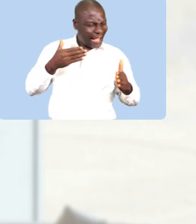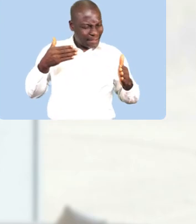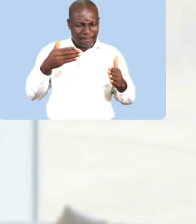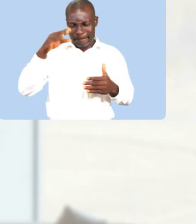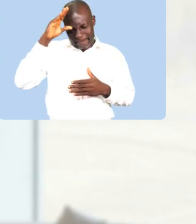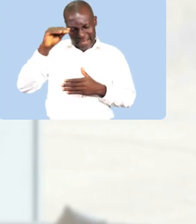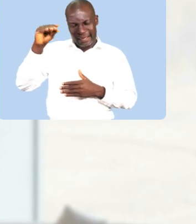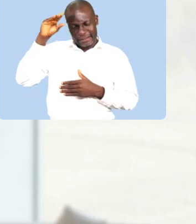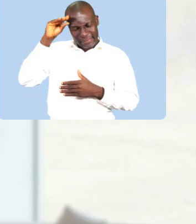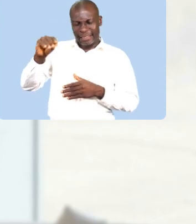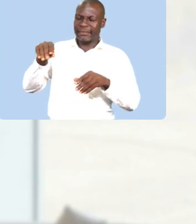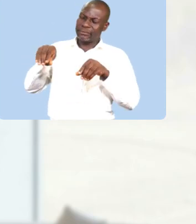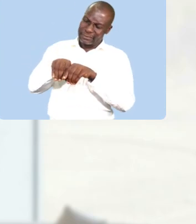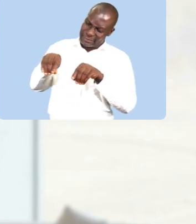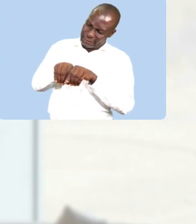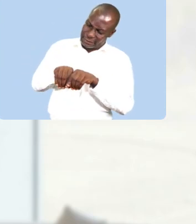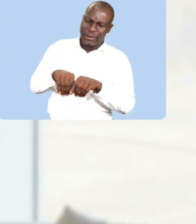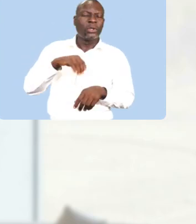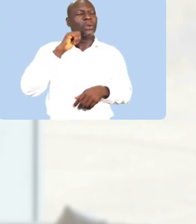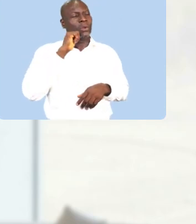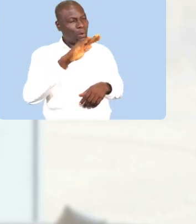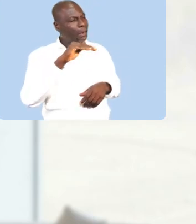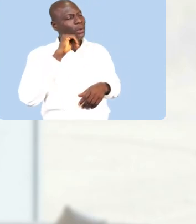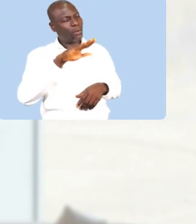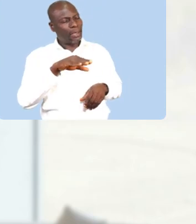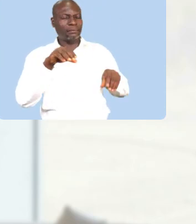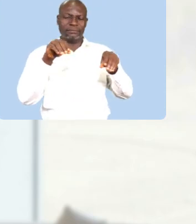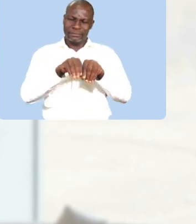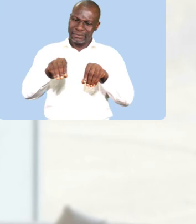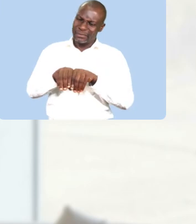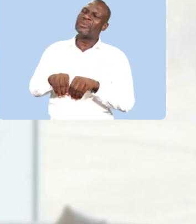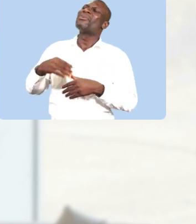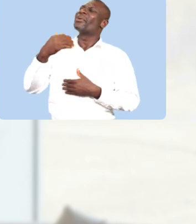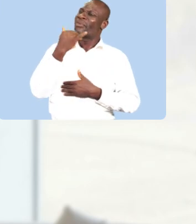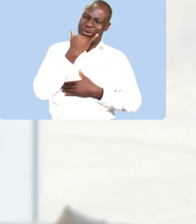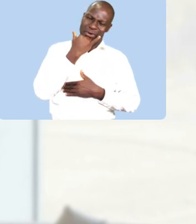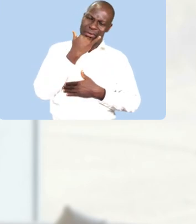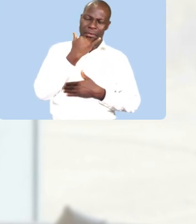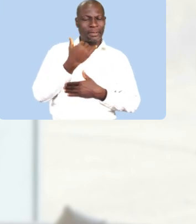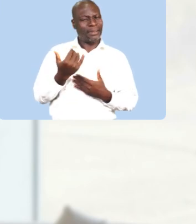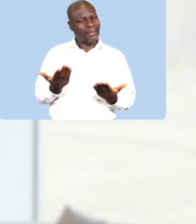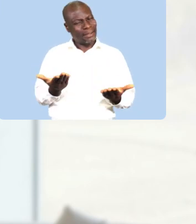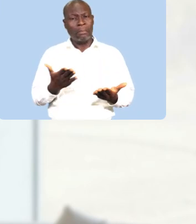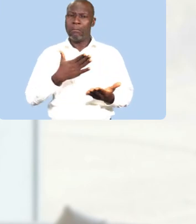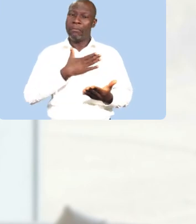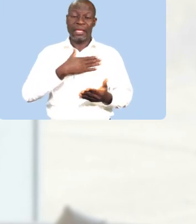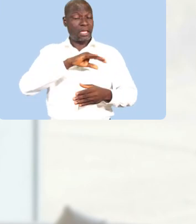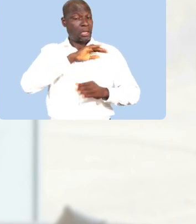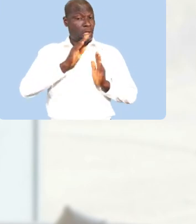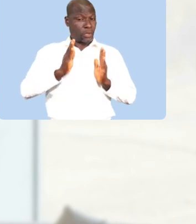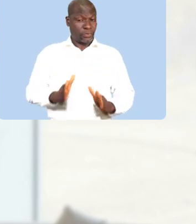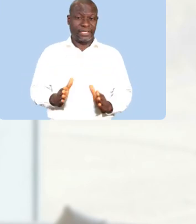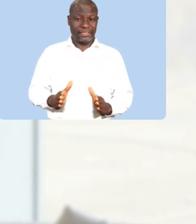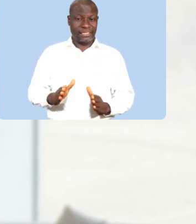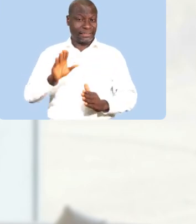eda ani oba a oni oba eda Na me ye Kristo ni